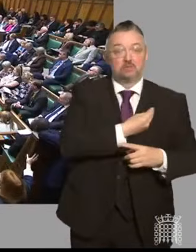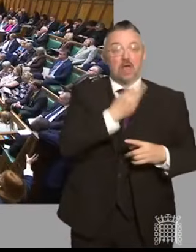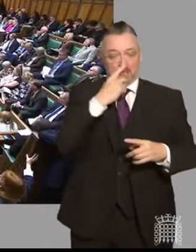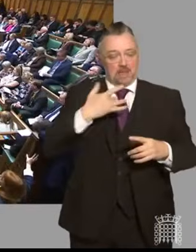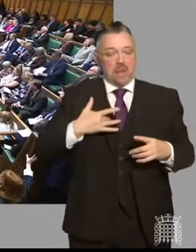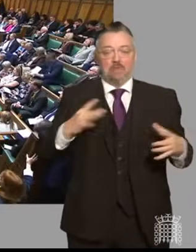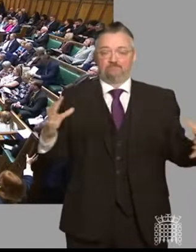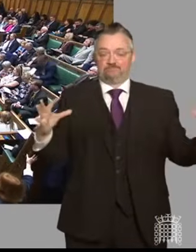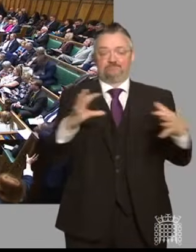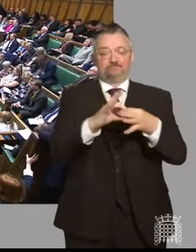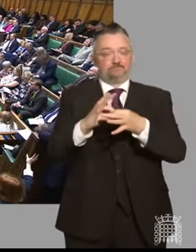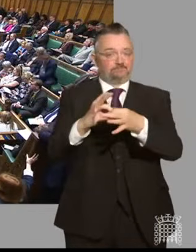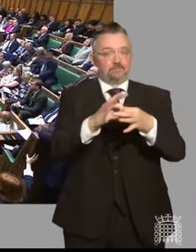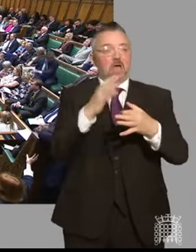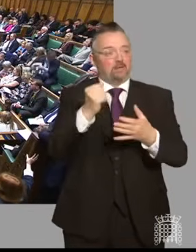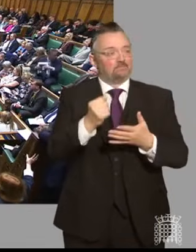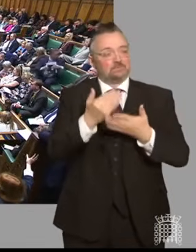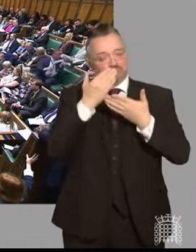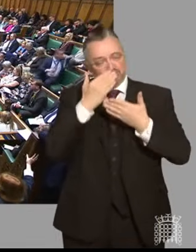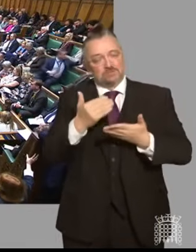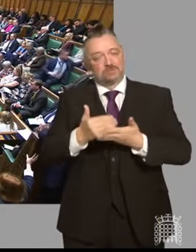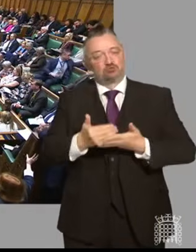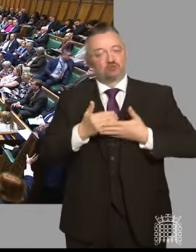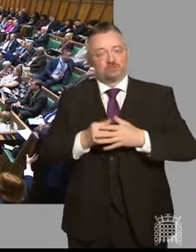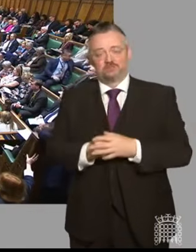Longhi. Thank you, Mr. Speaker.